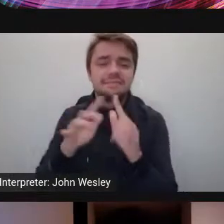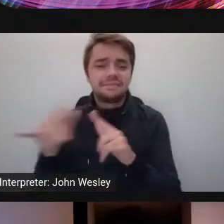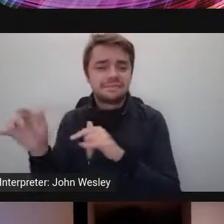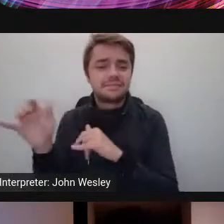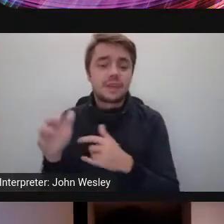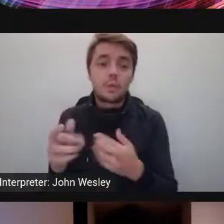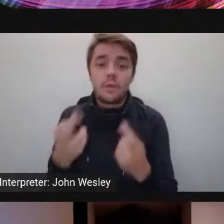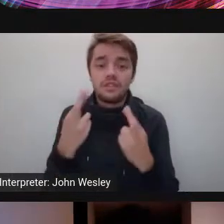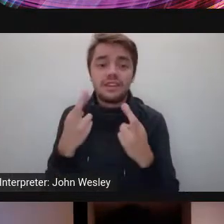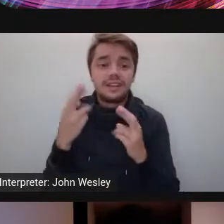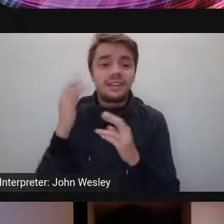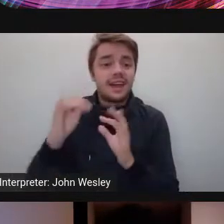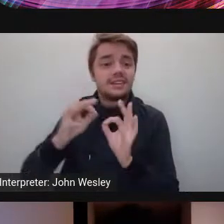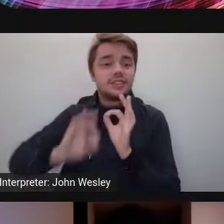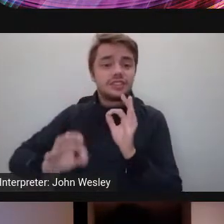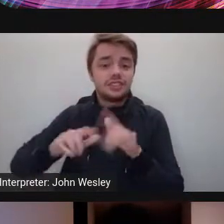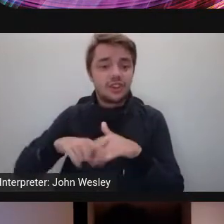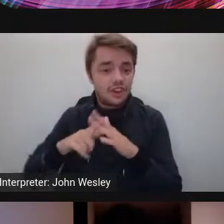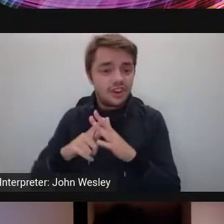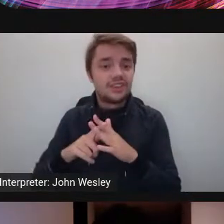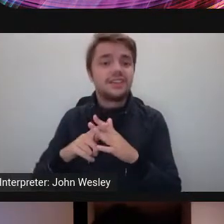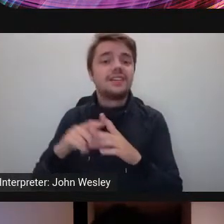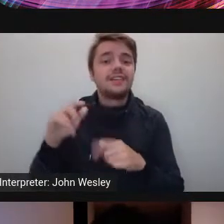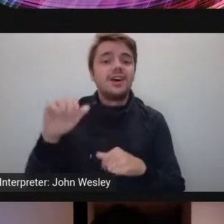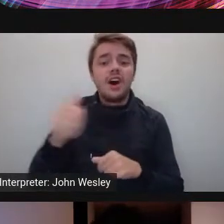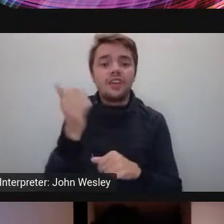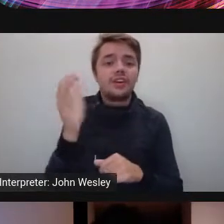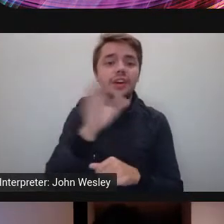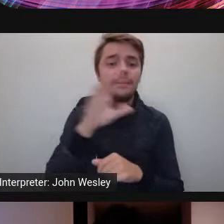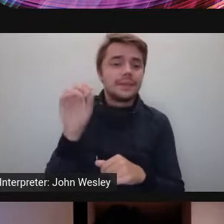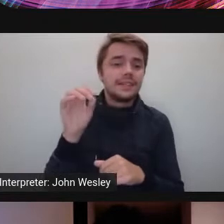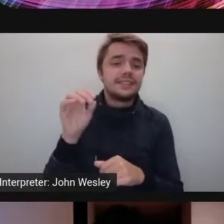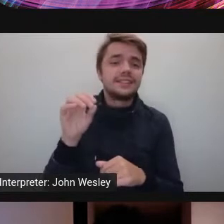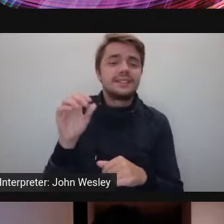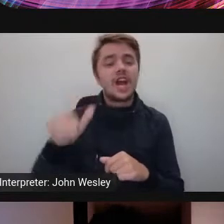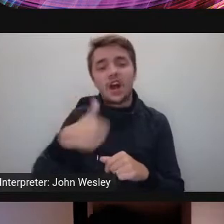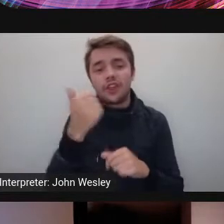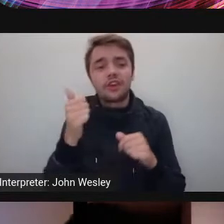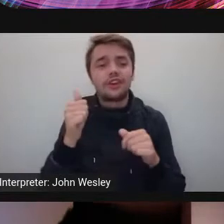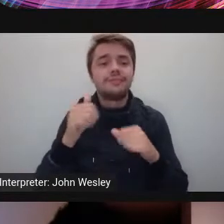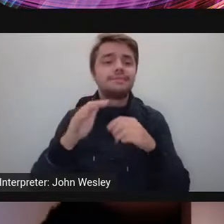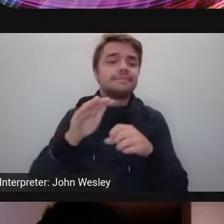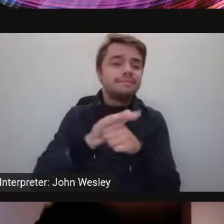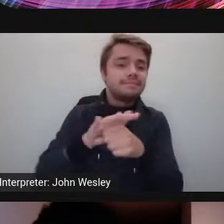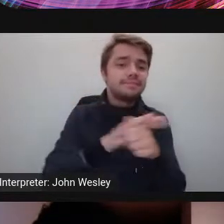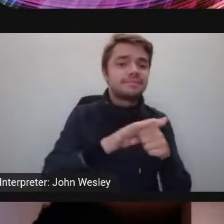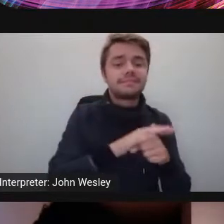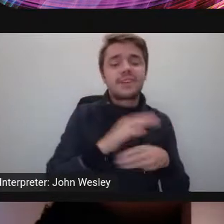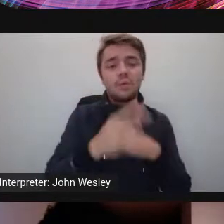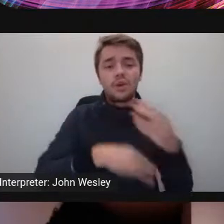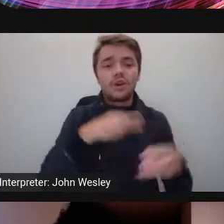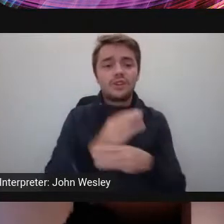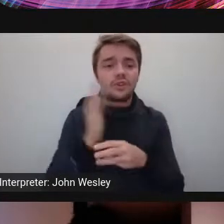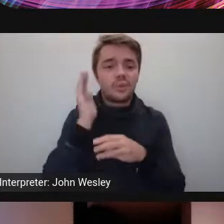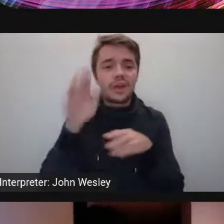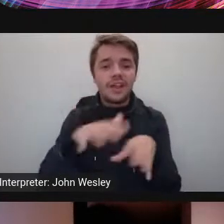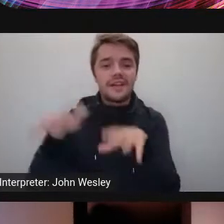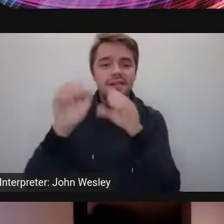the start, and you'll get picked up for other territories around the world. So congratulations. Thank you so much.